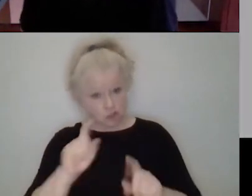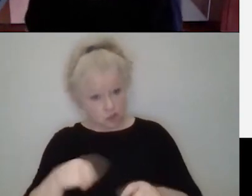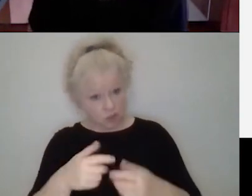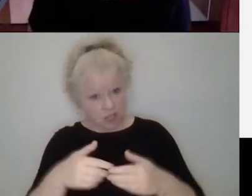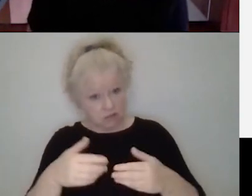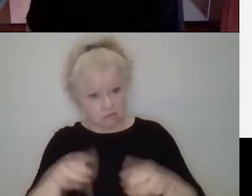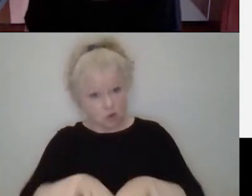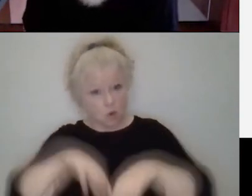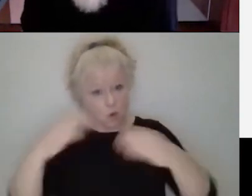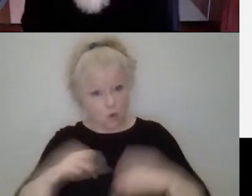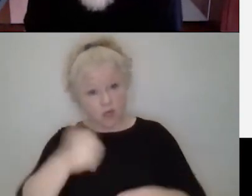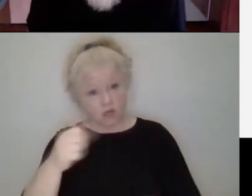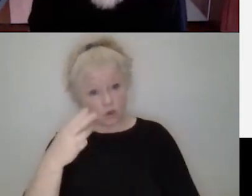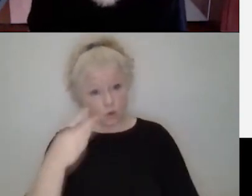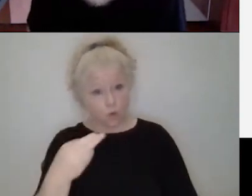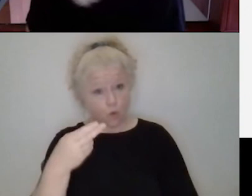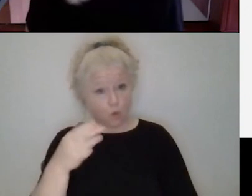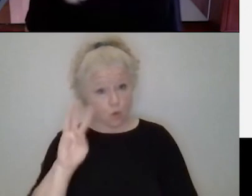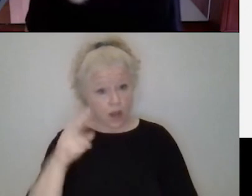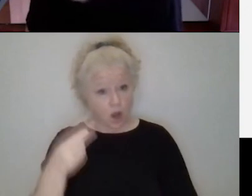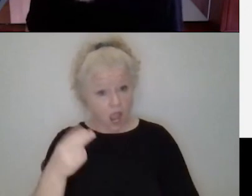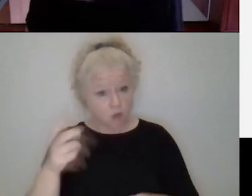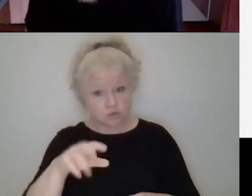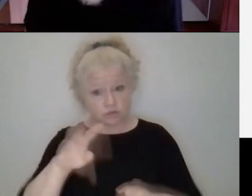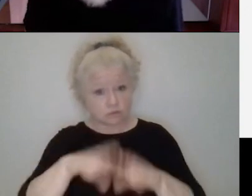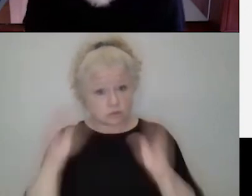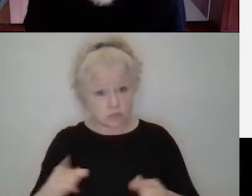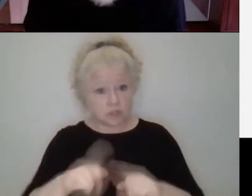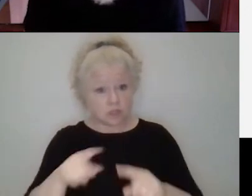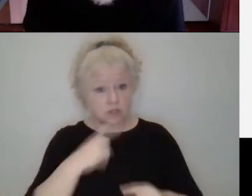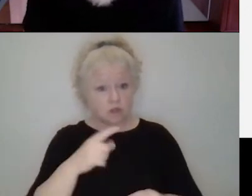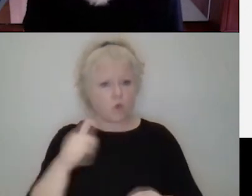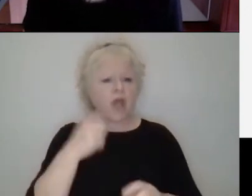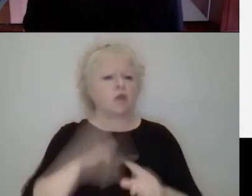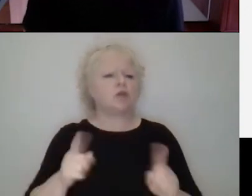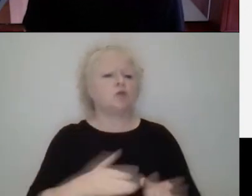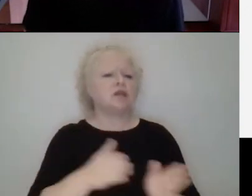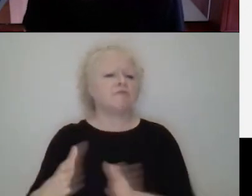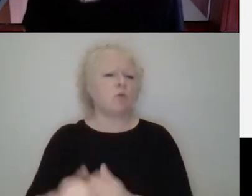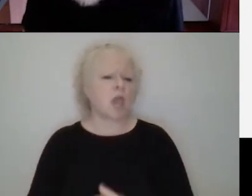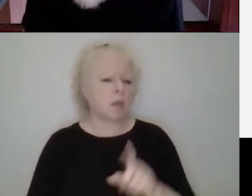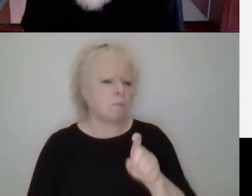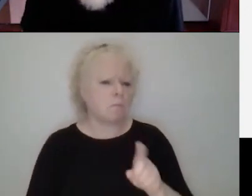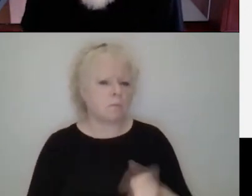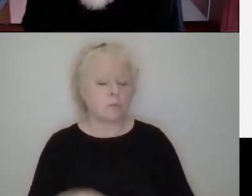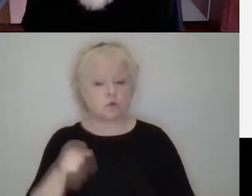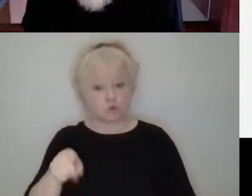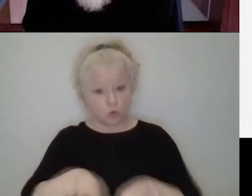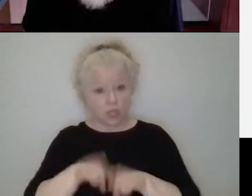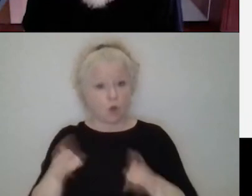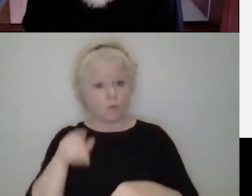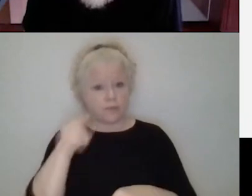do one more warehouse? No, why we don't do things in a different way? So we open this spot that